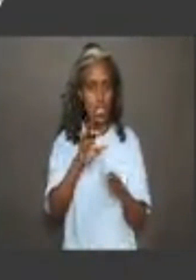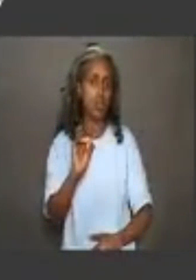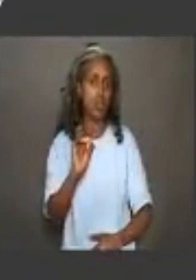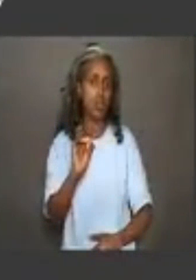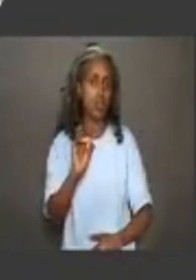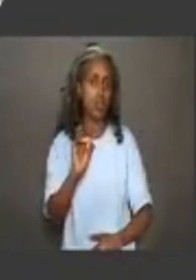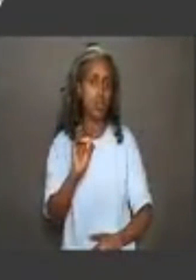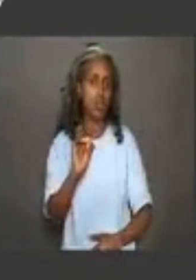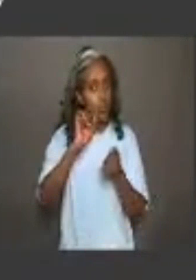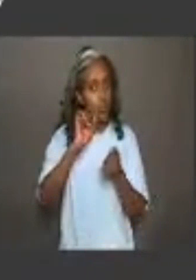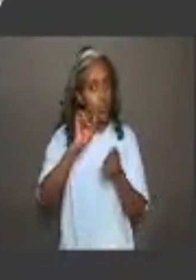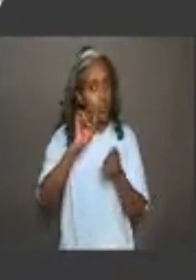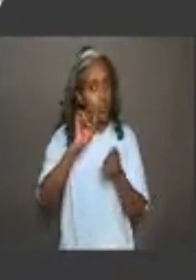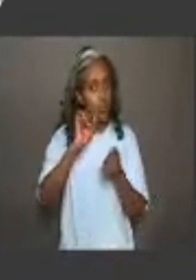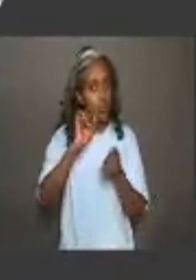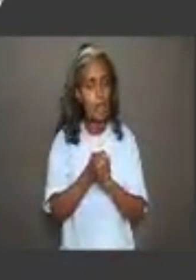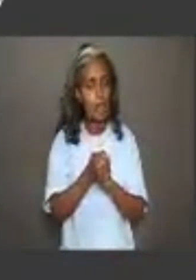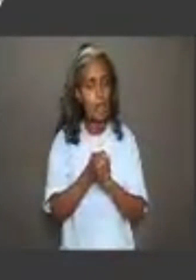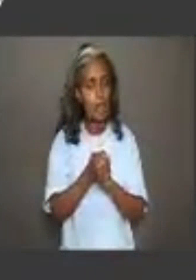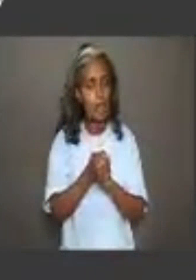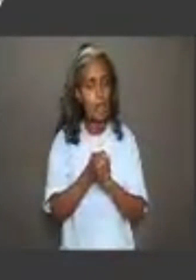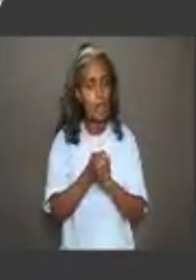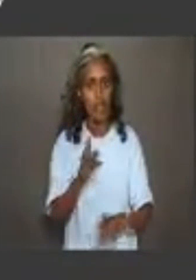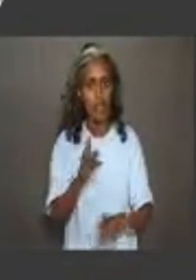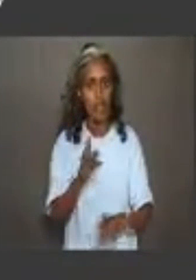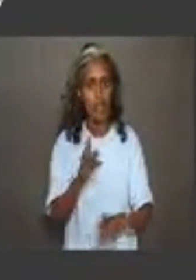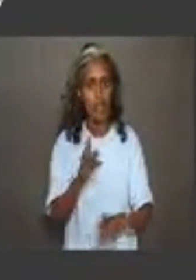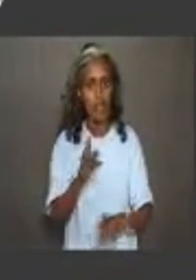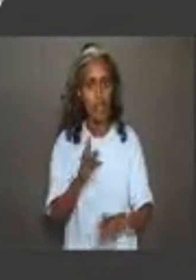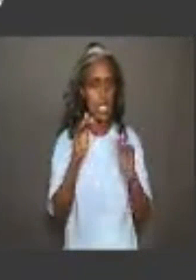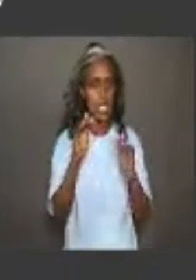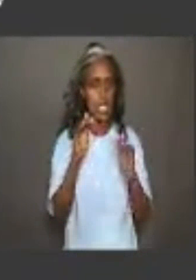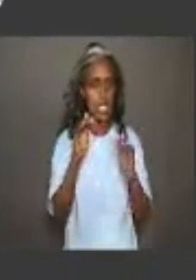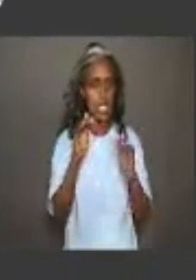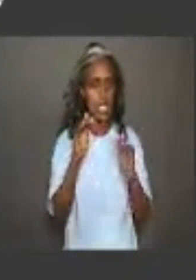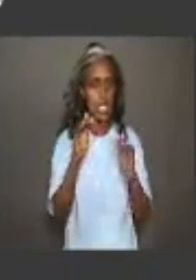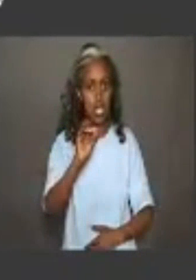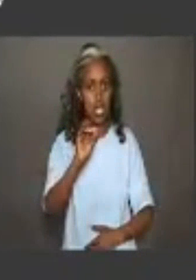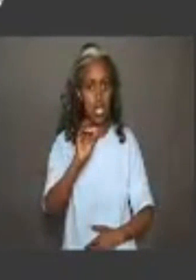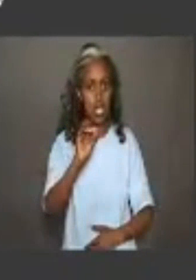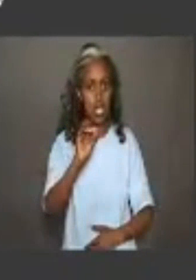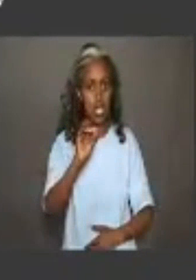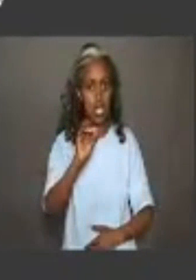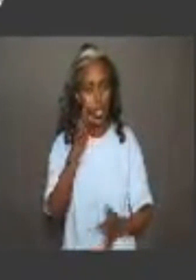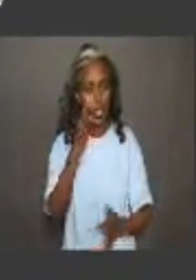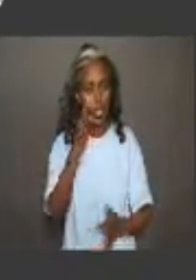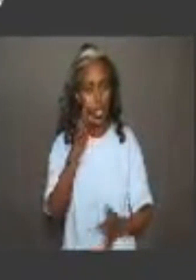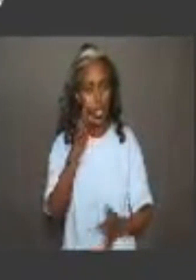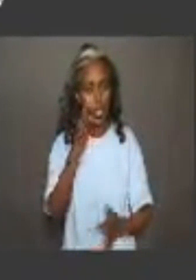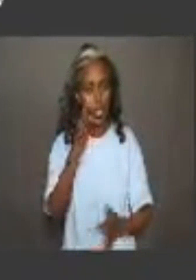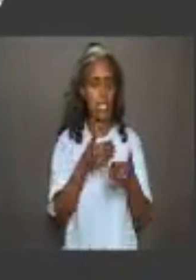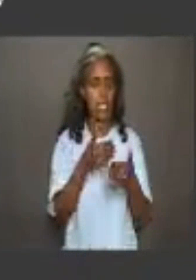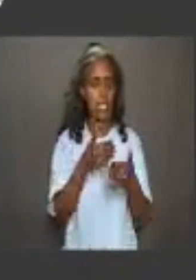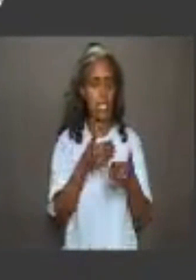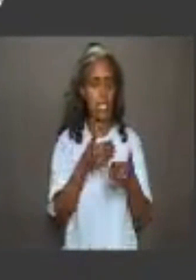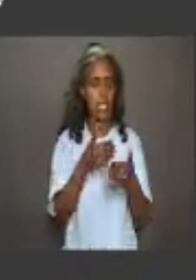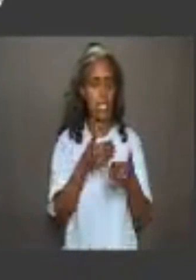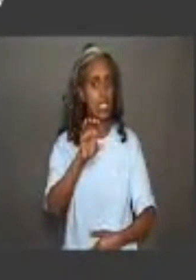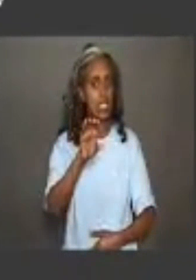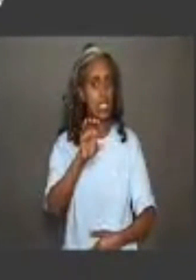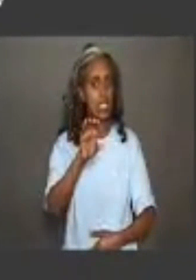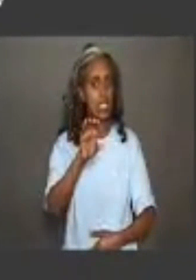Conversely, f of c equals 0 if x minus c is a